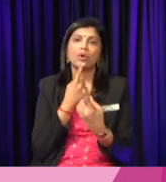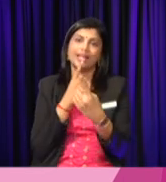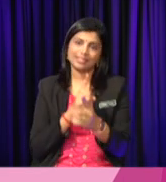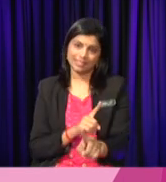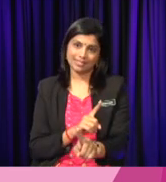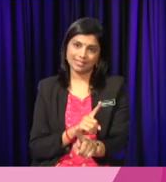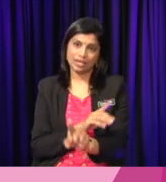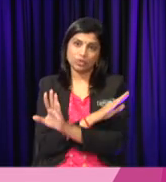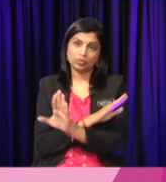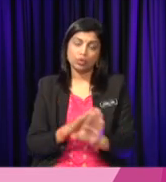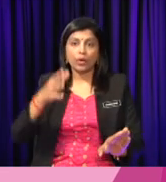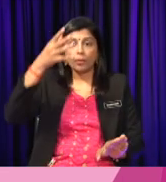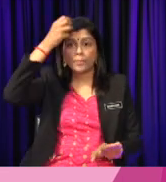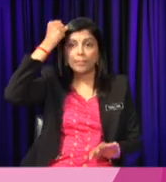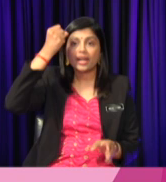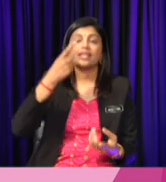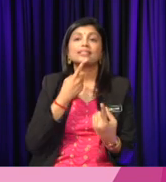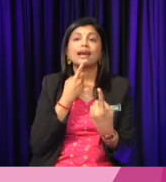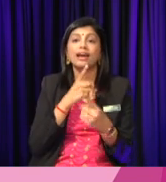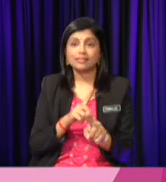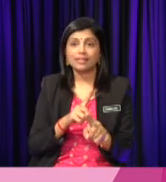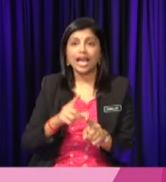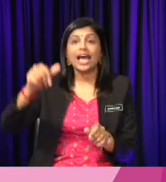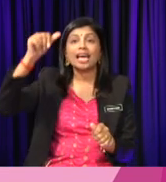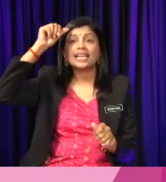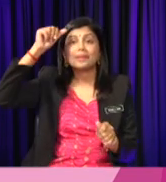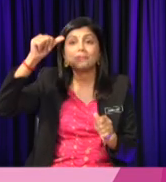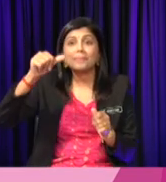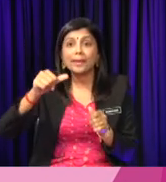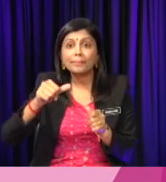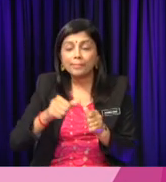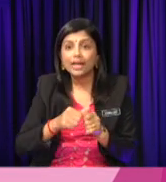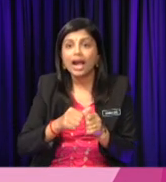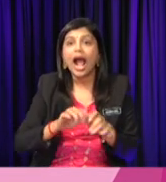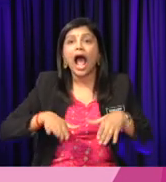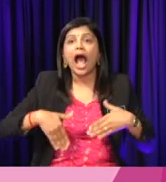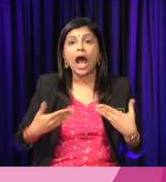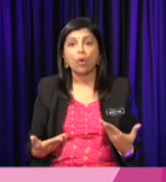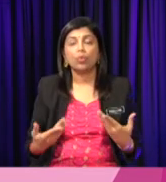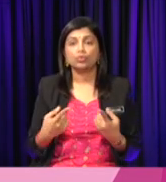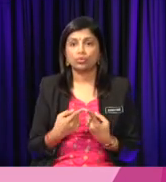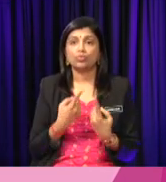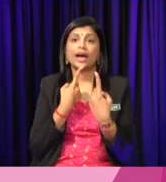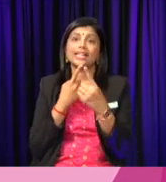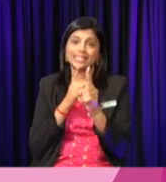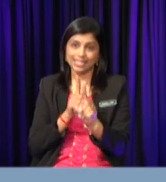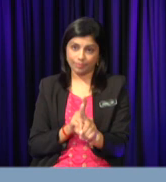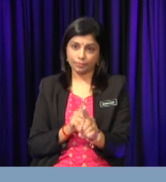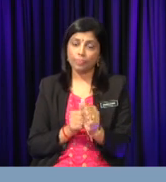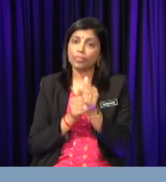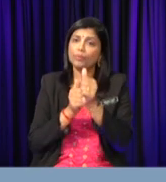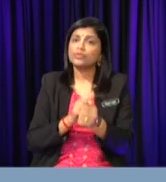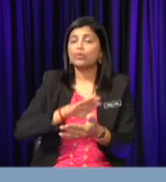cannot target on any question. Mm-mm. So pupils need to be aware of what's current, issues that